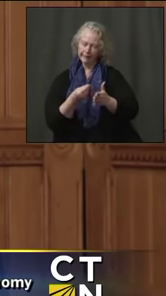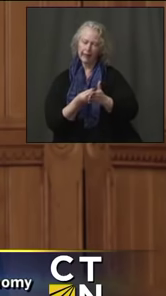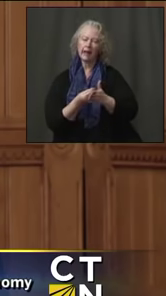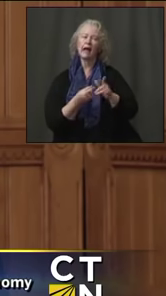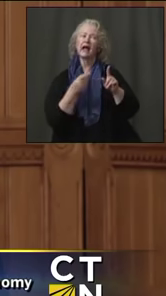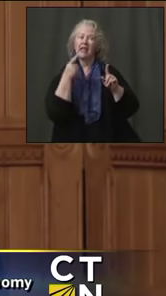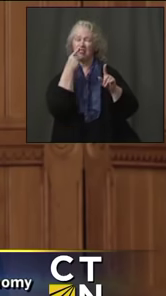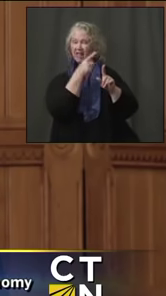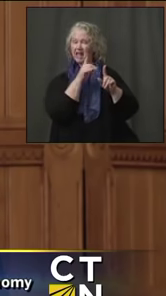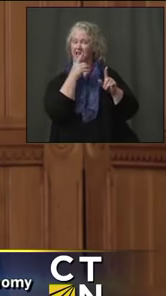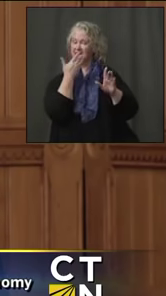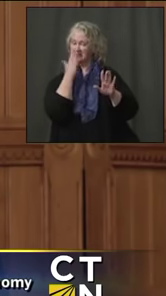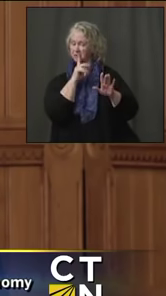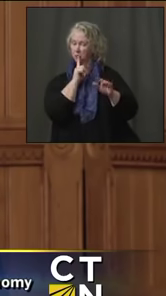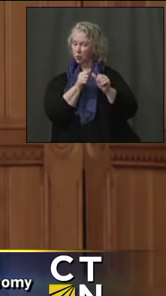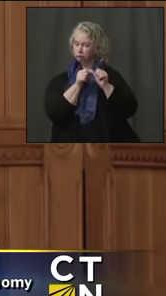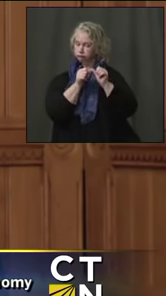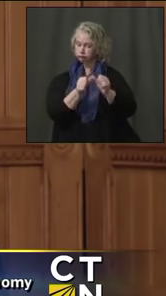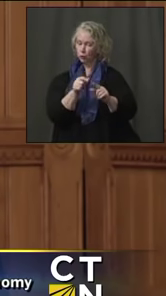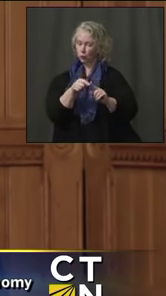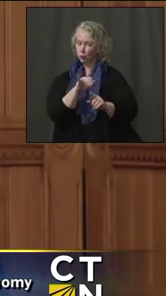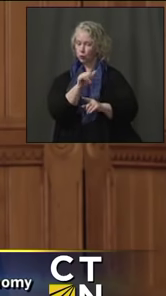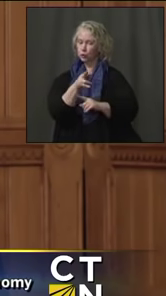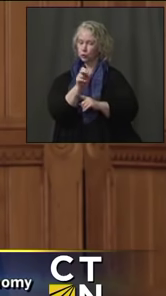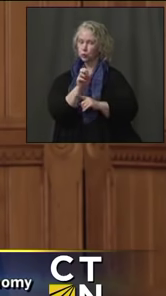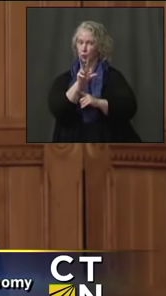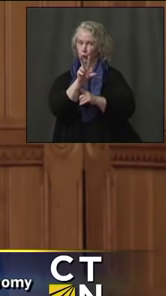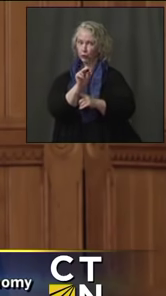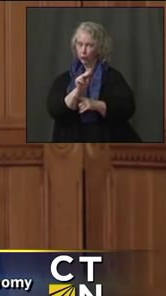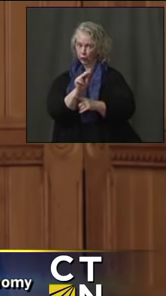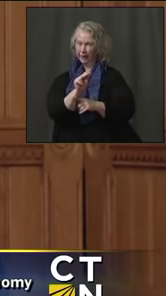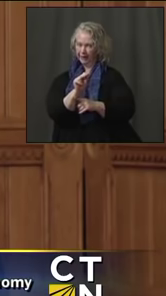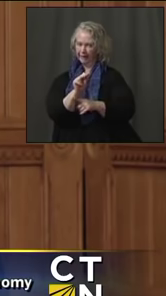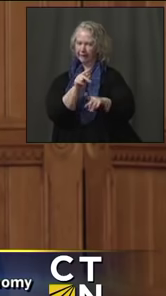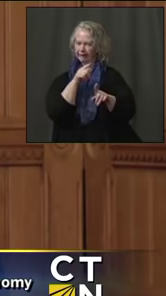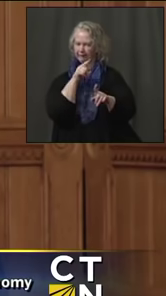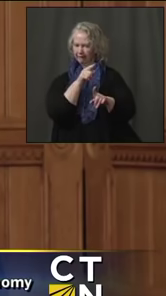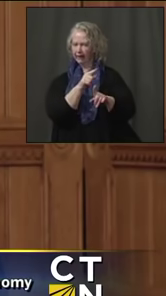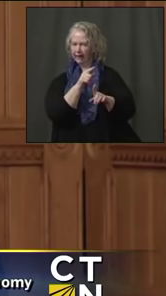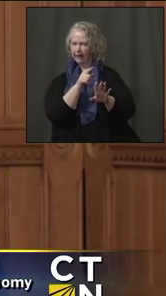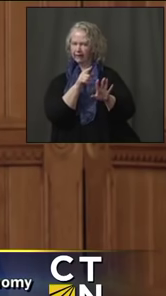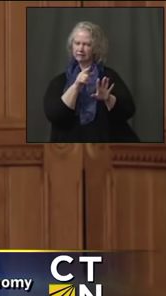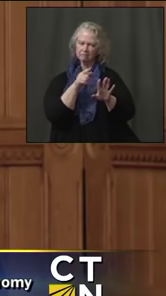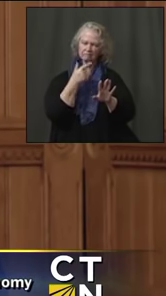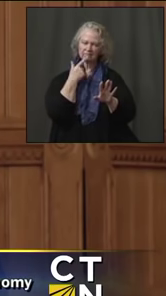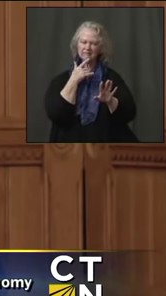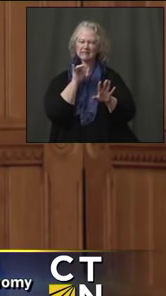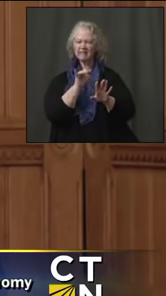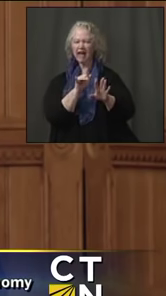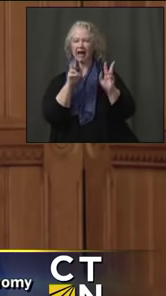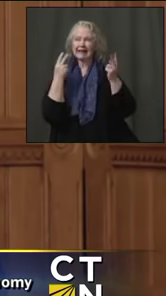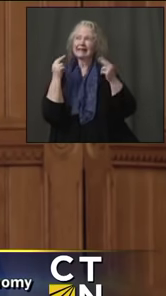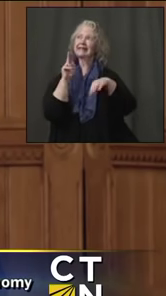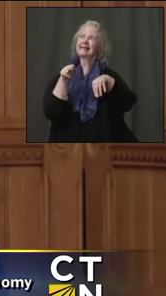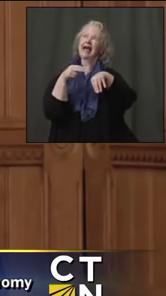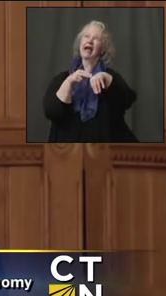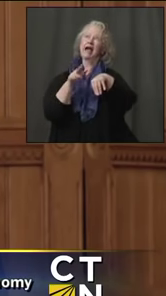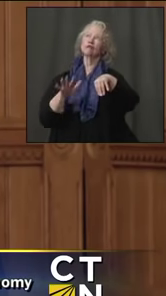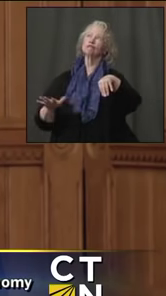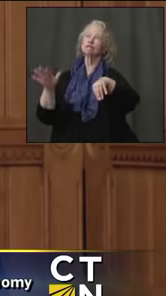June 30th, which is the time period in which the feds have extended the national emergency. So we'll continue to